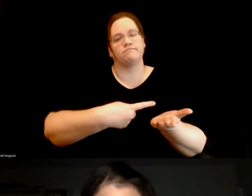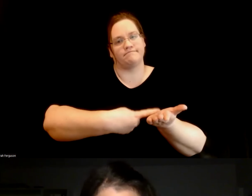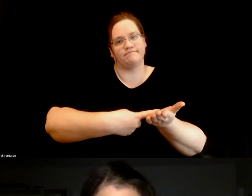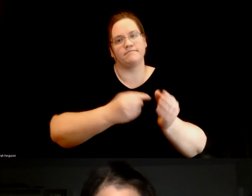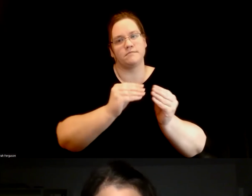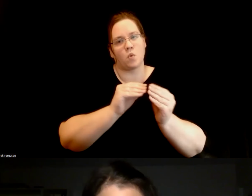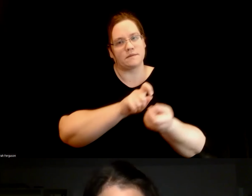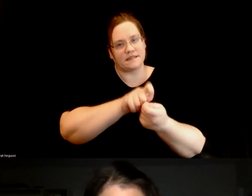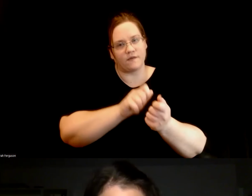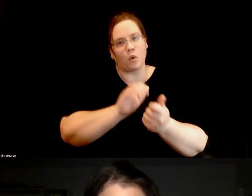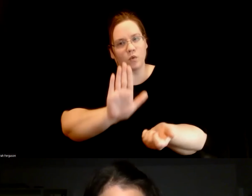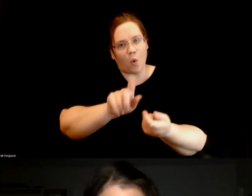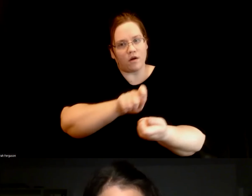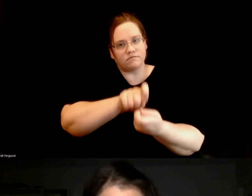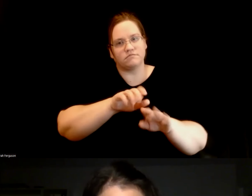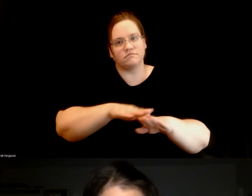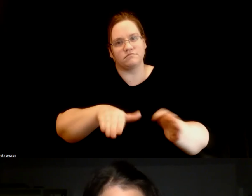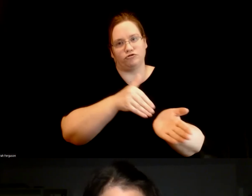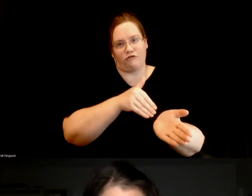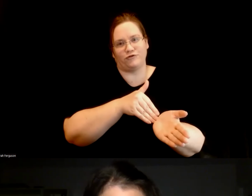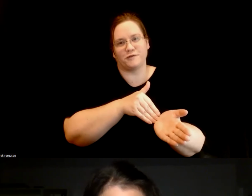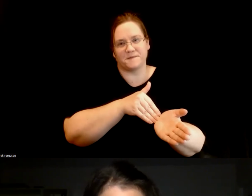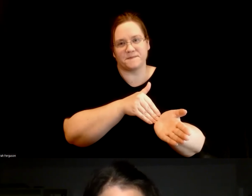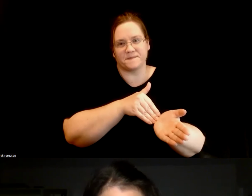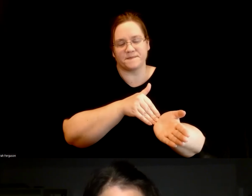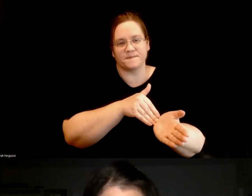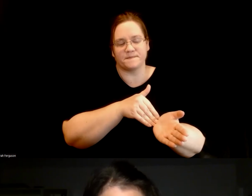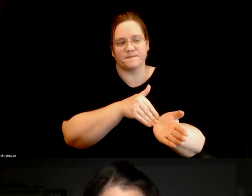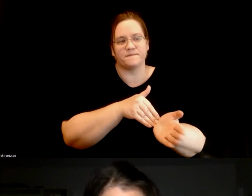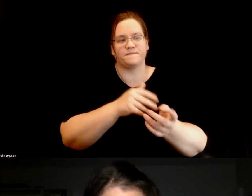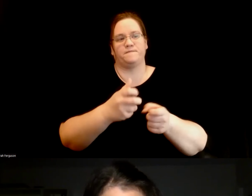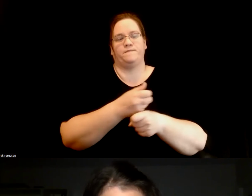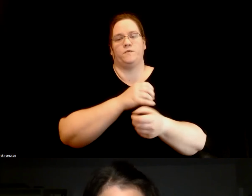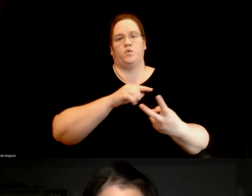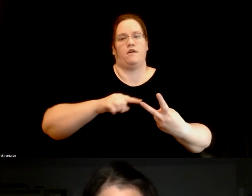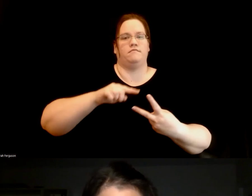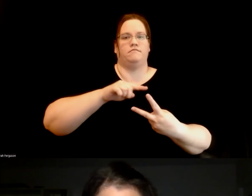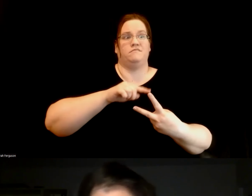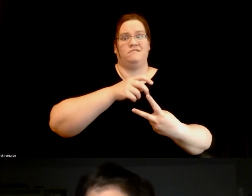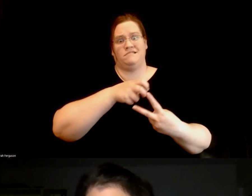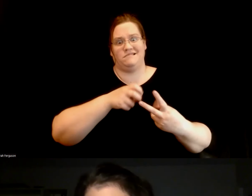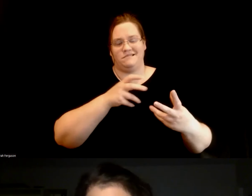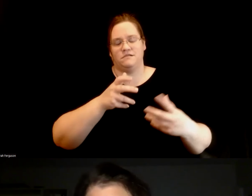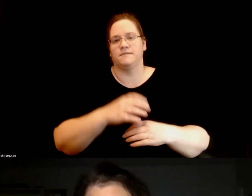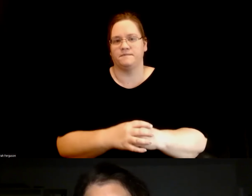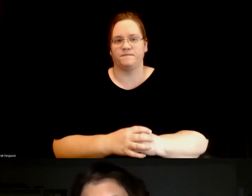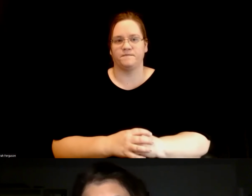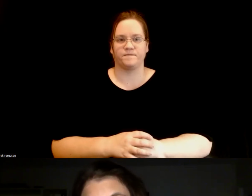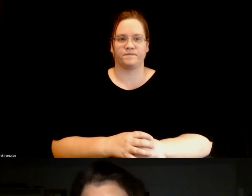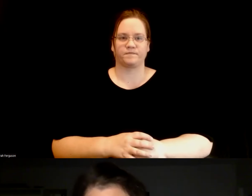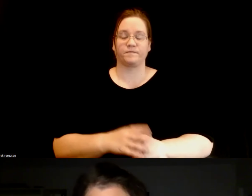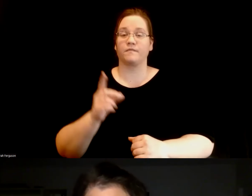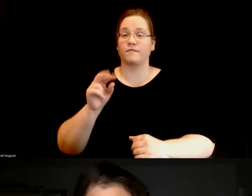more specifically with your healthcare provider to be able to get that one. So. And then if